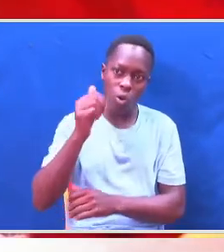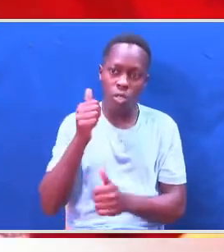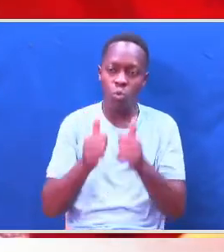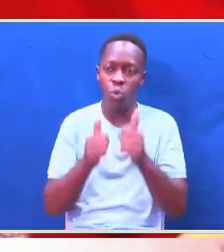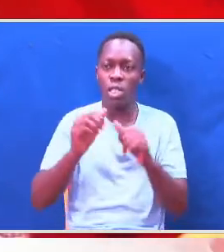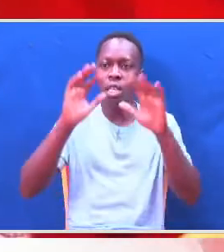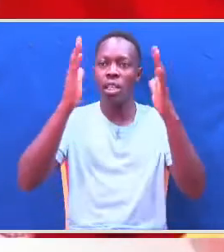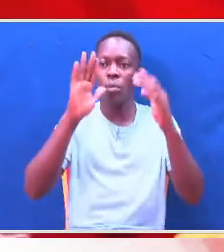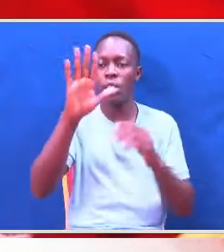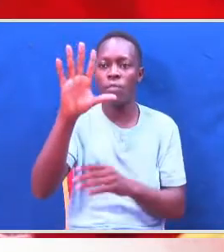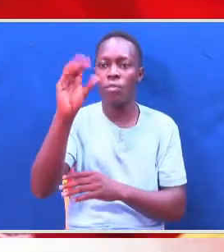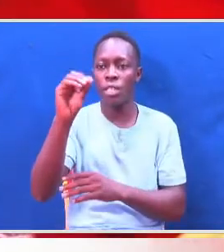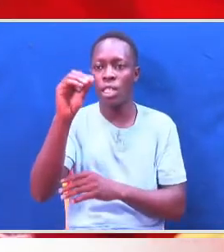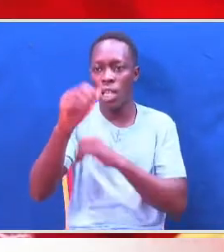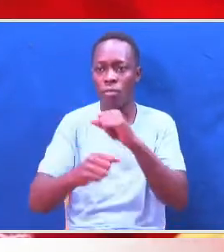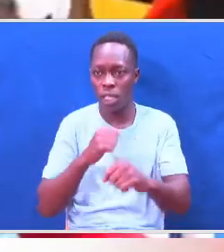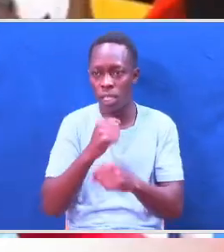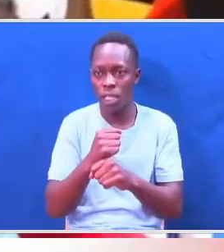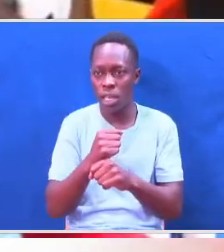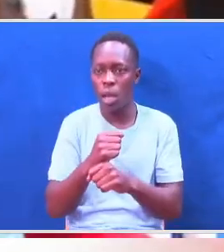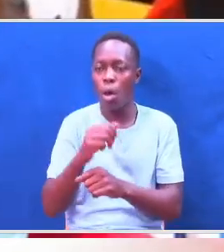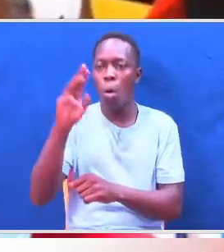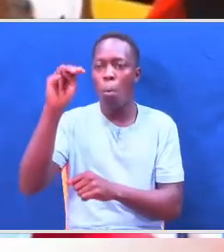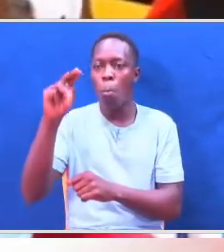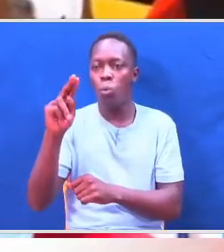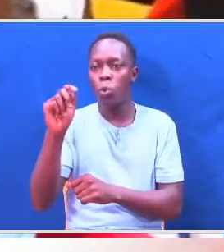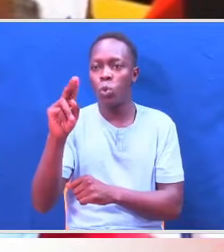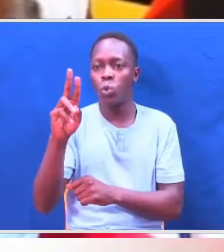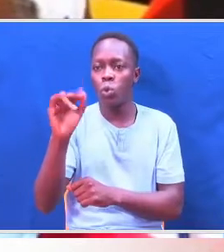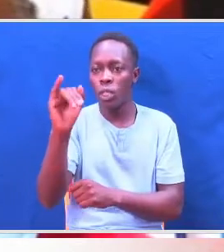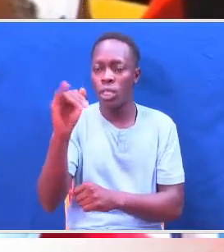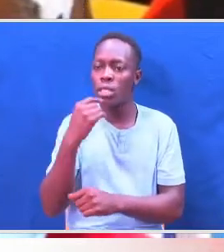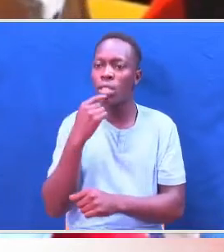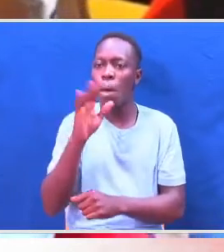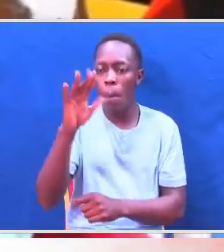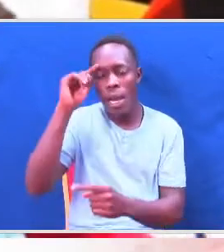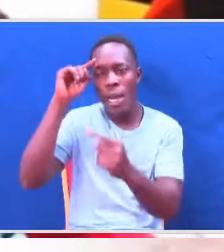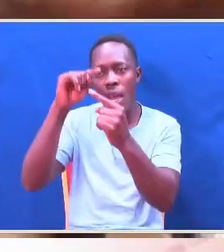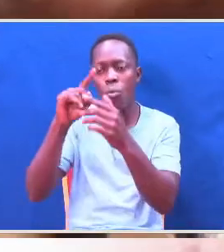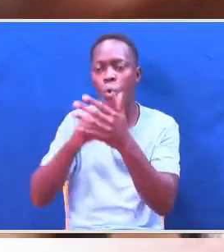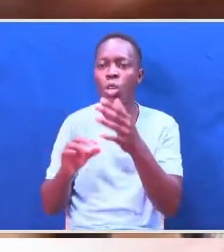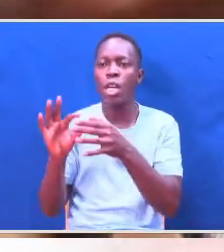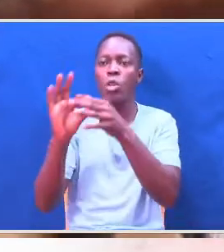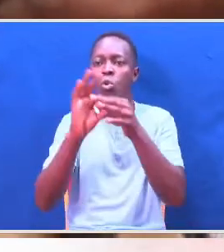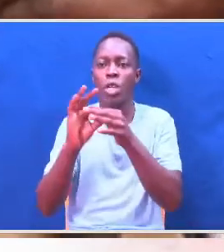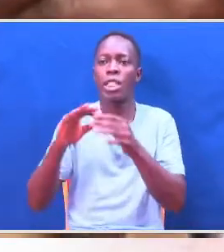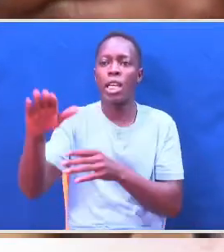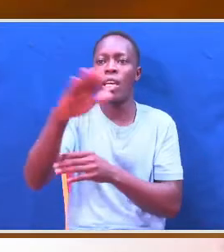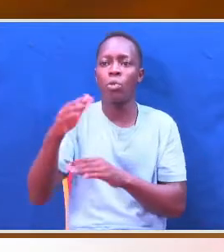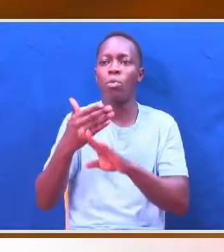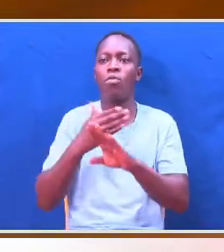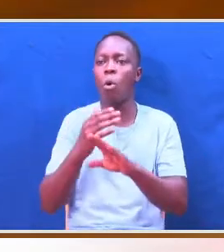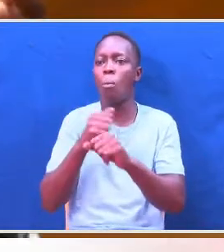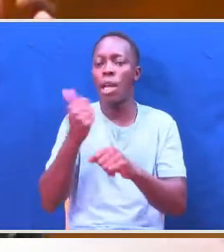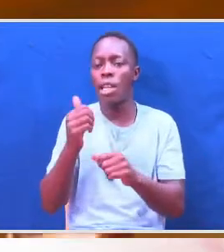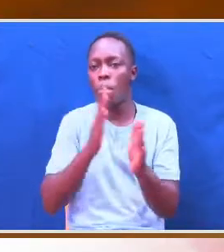its 50th anniversary, Muturi said his mission is uniting the region before making any other plans. As